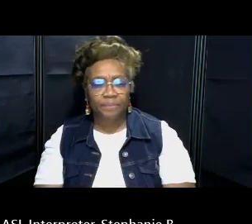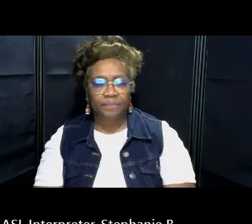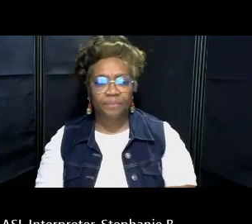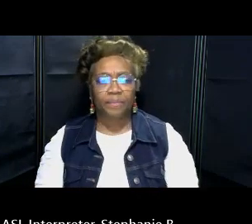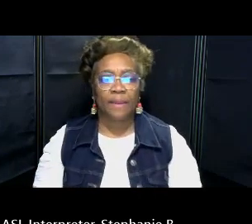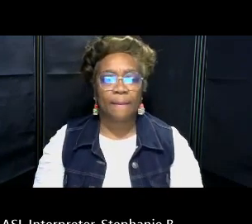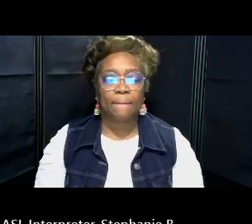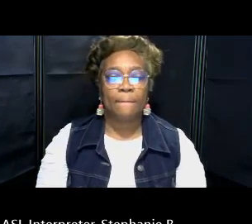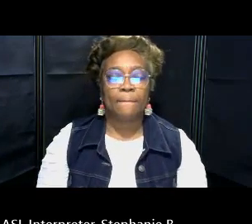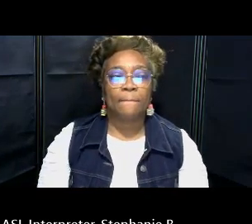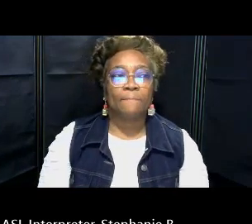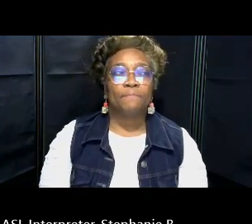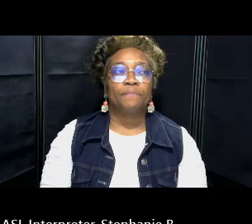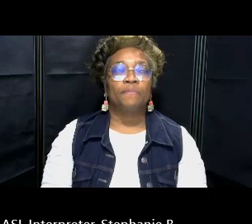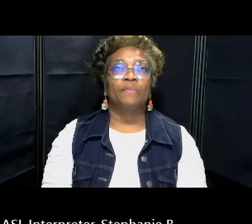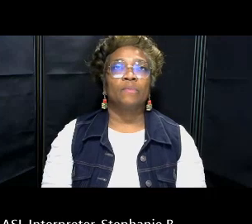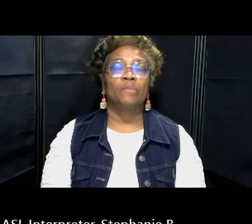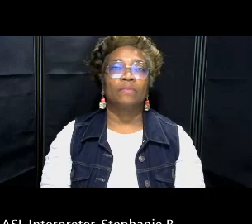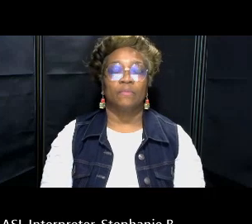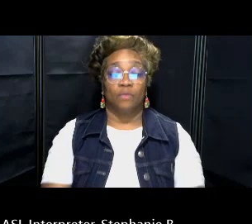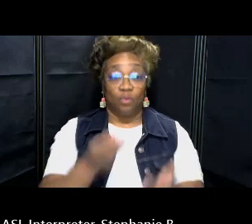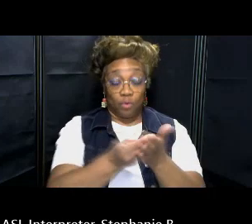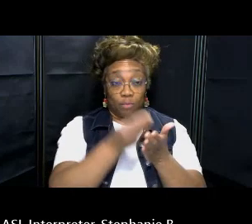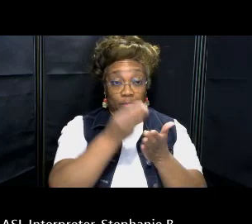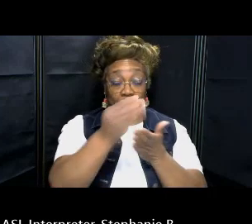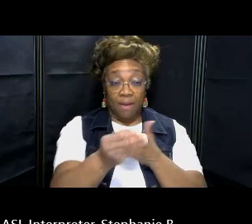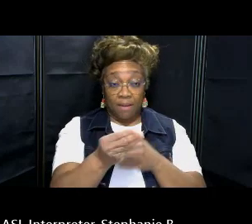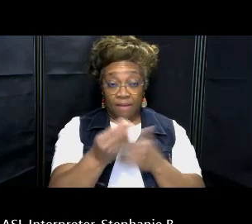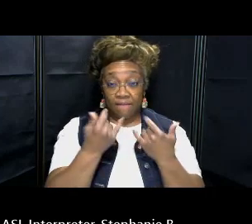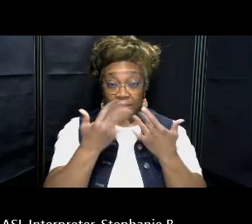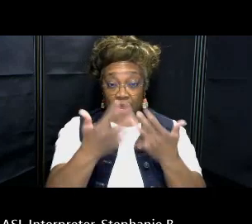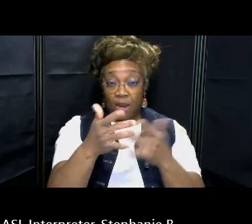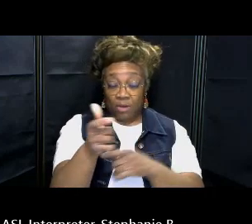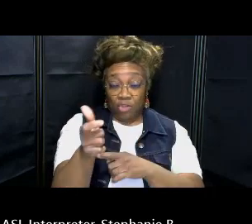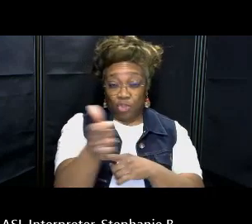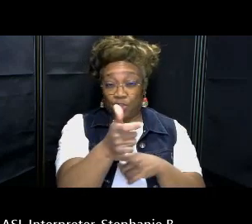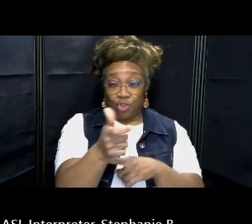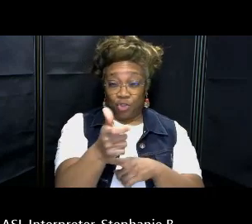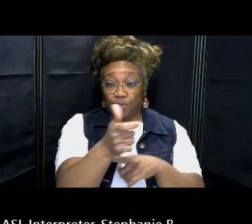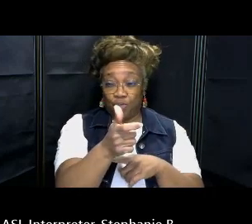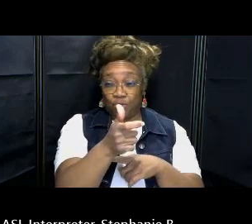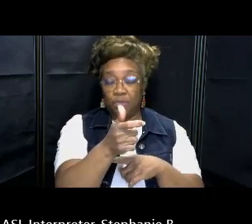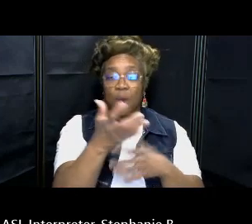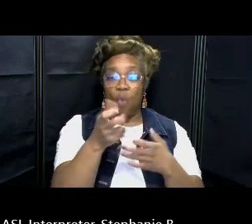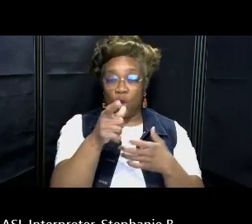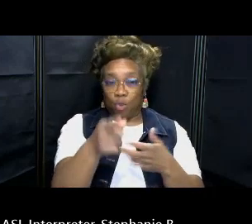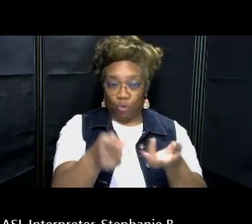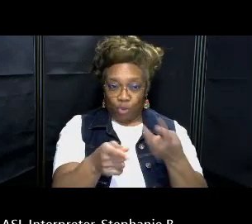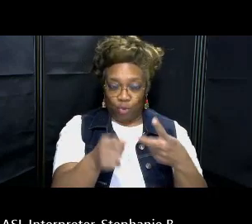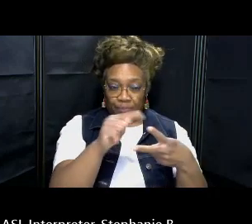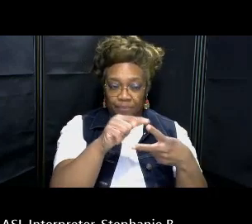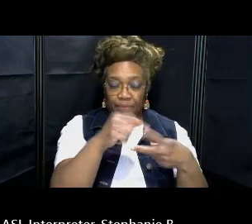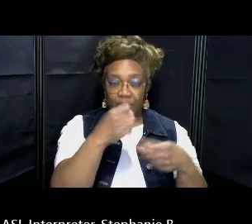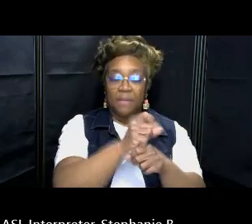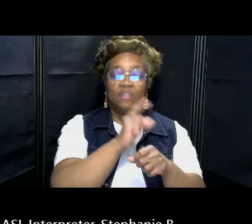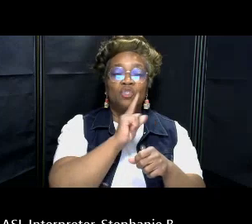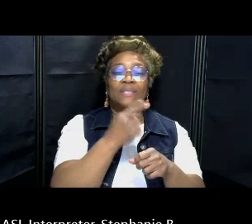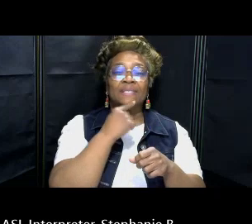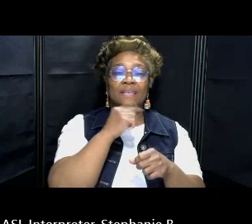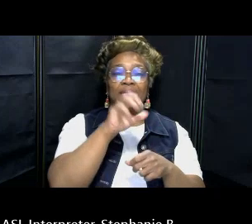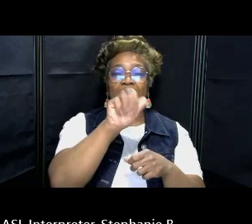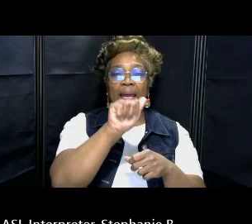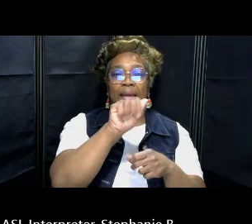When you go to purchase your extinguisher, I want you to do two things. I want you to make sure it says